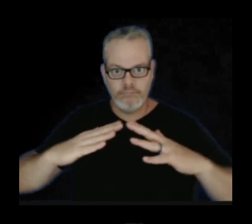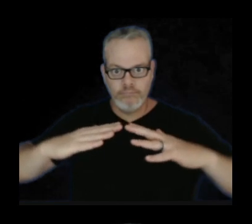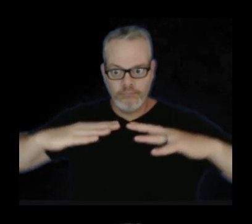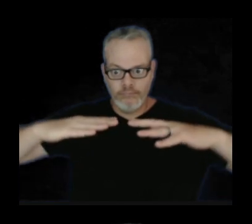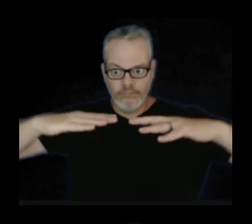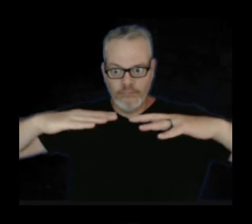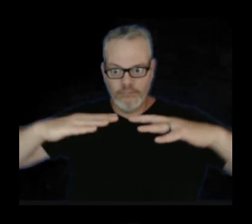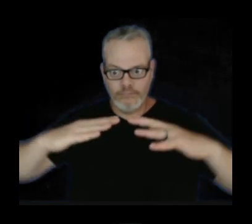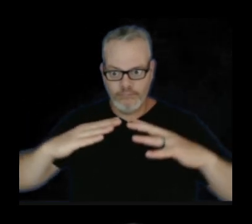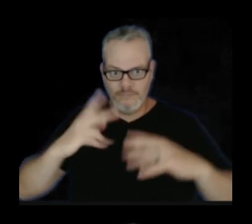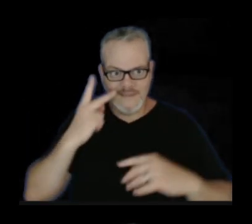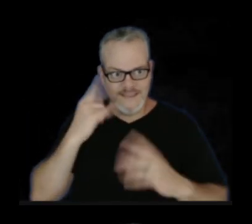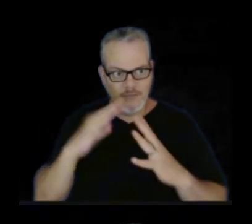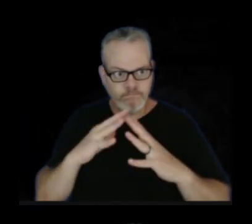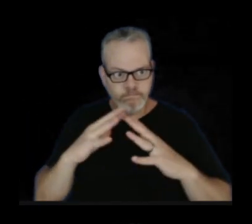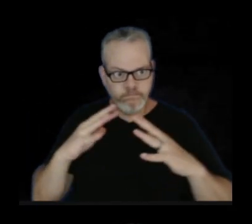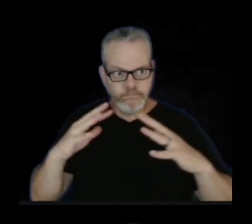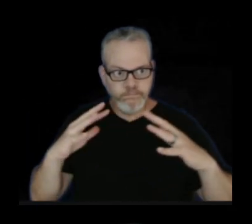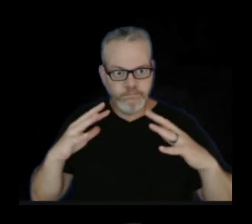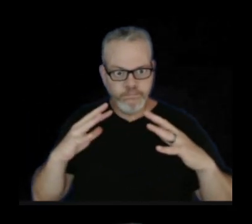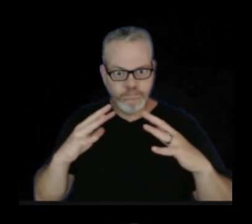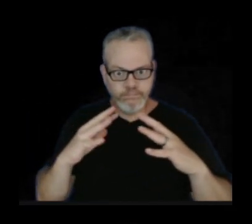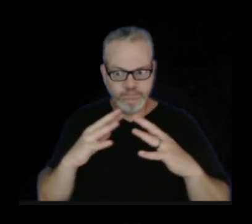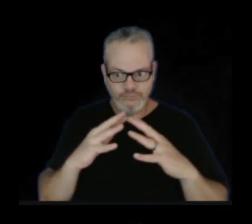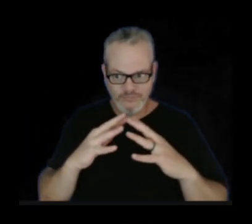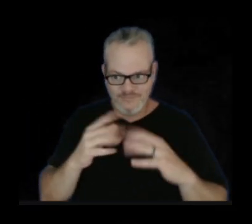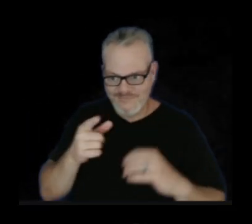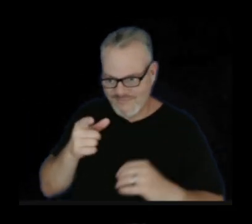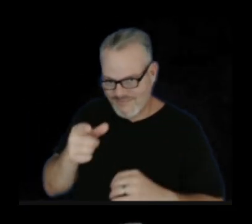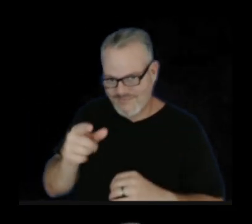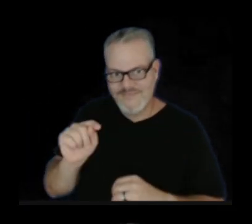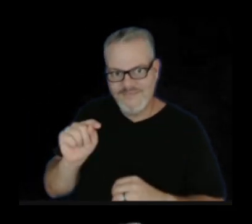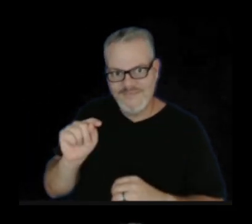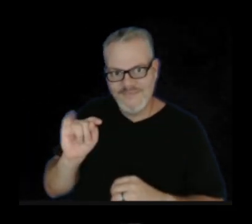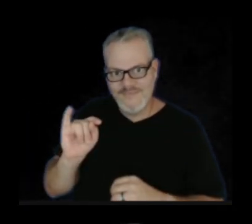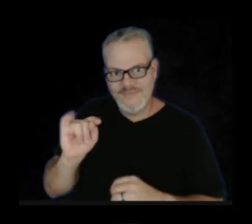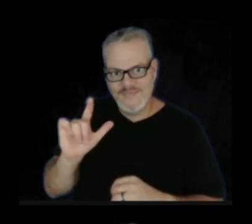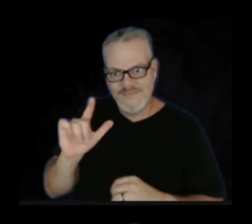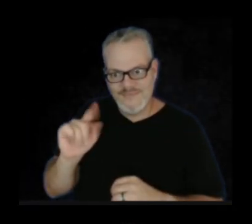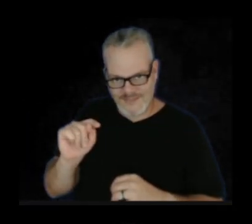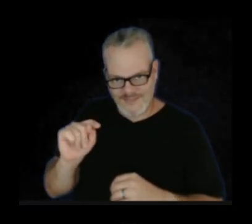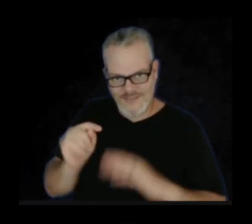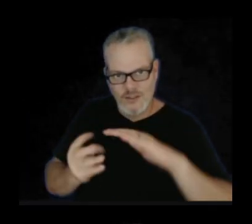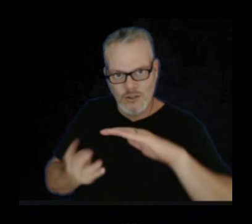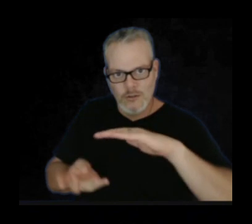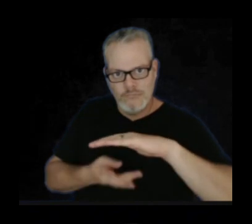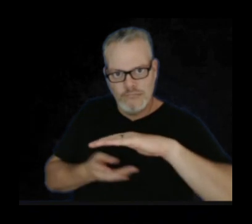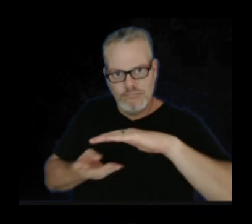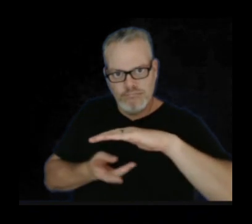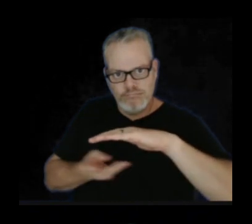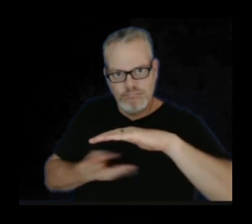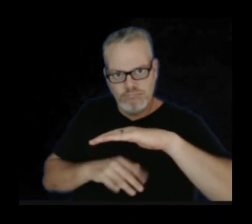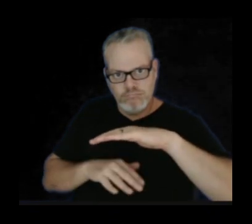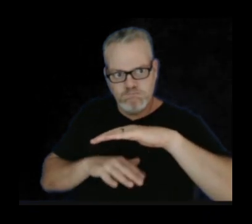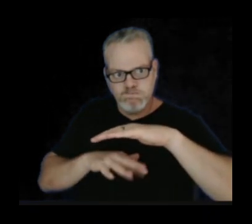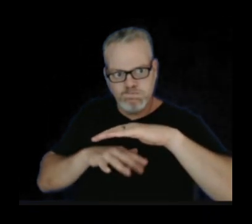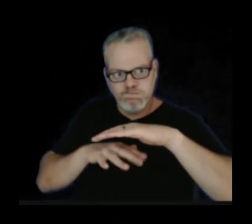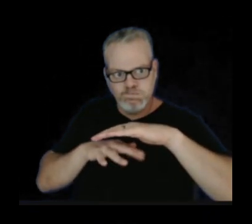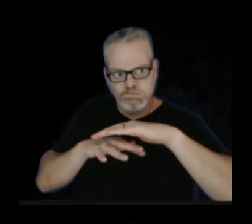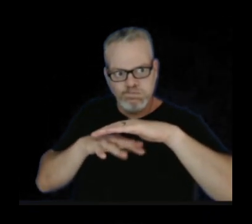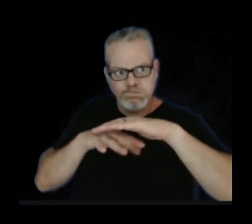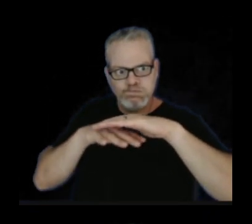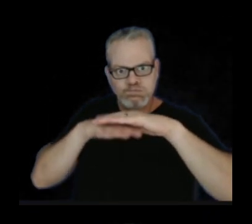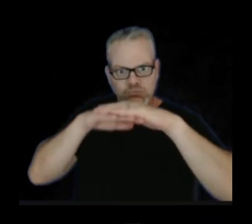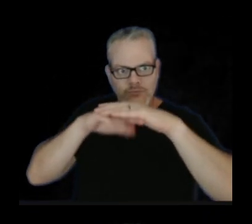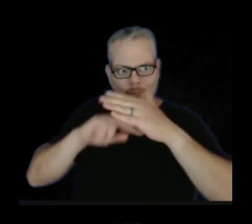again. So the summit is once again refilling with magma, causing the ground to tilt there. If we go to the